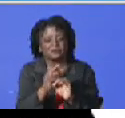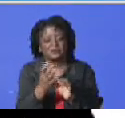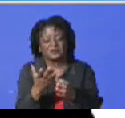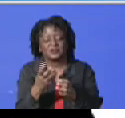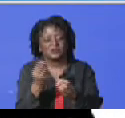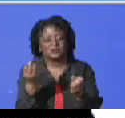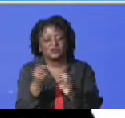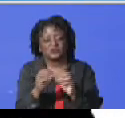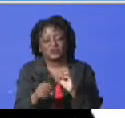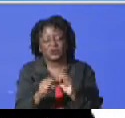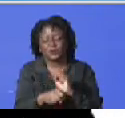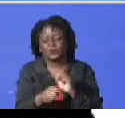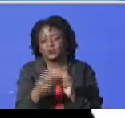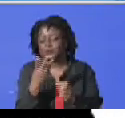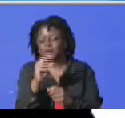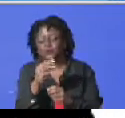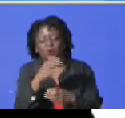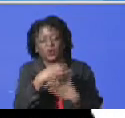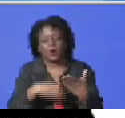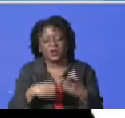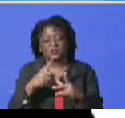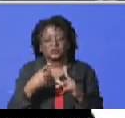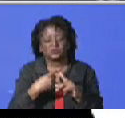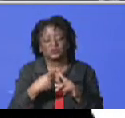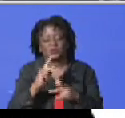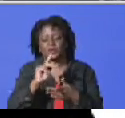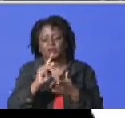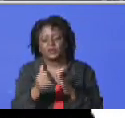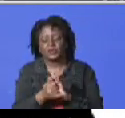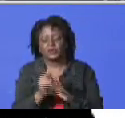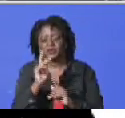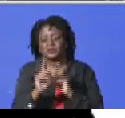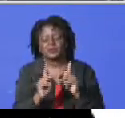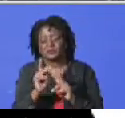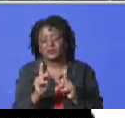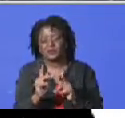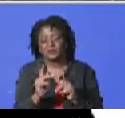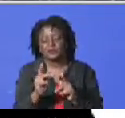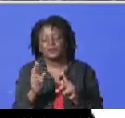to those clients using the system. We have had no